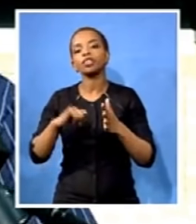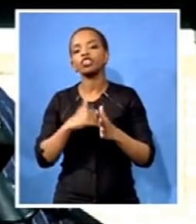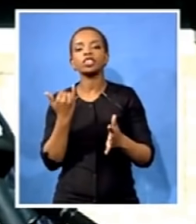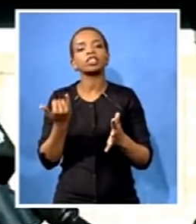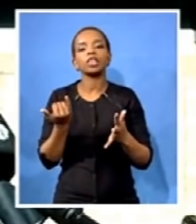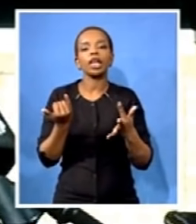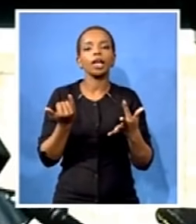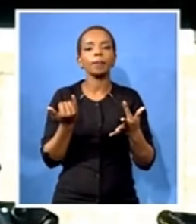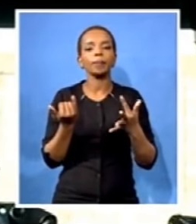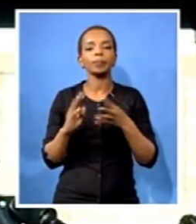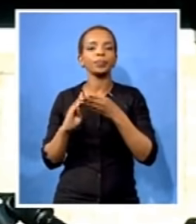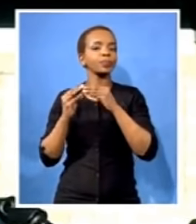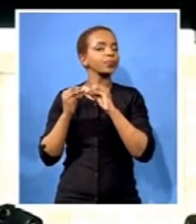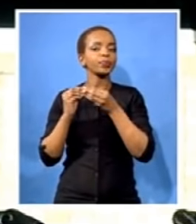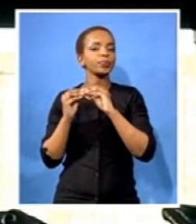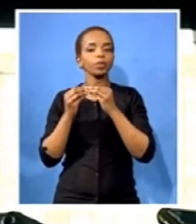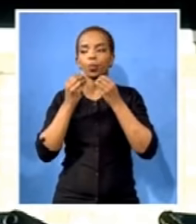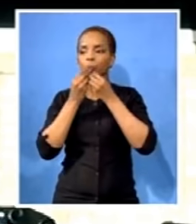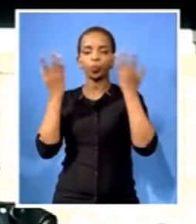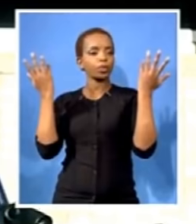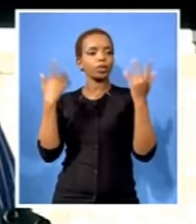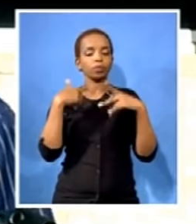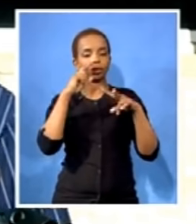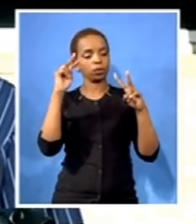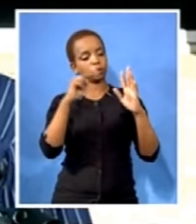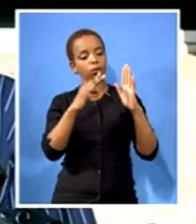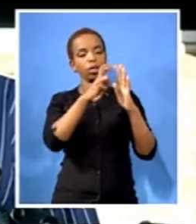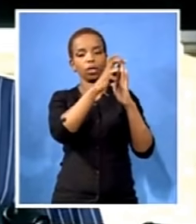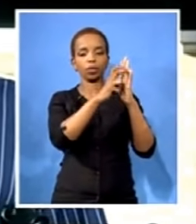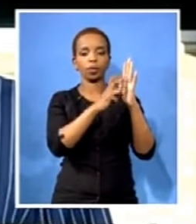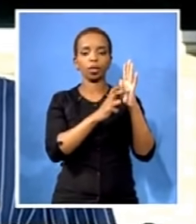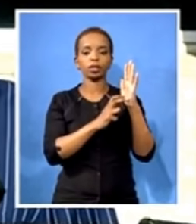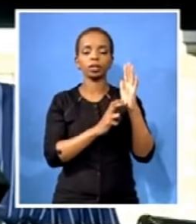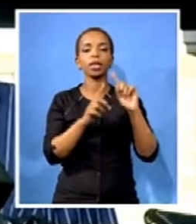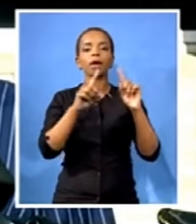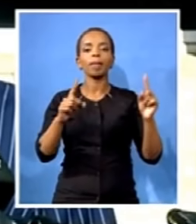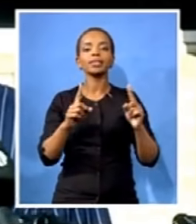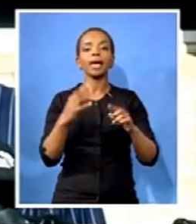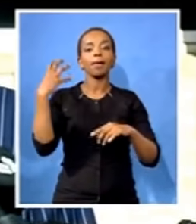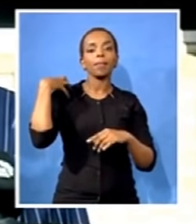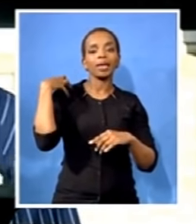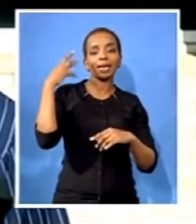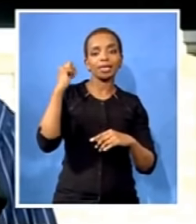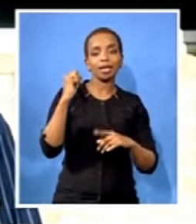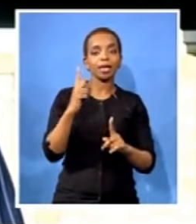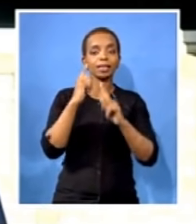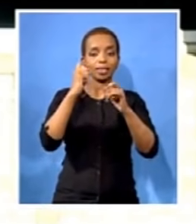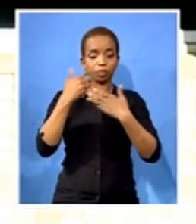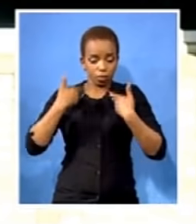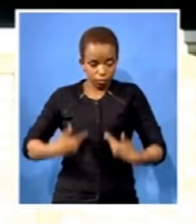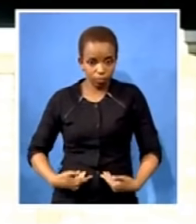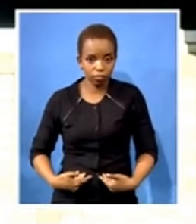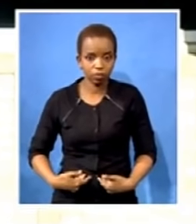without looking at the regulations. But the Minister of Transport have consulted with all the counterparts as it